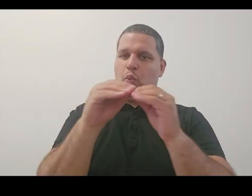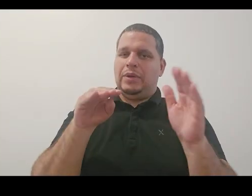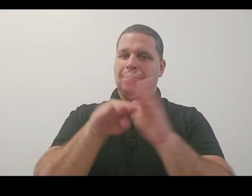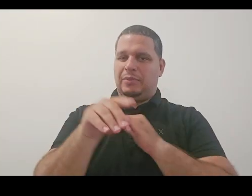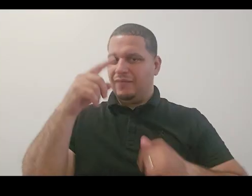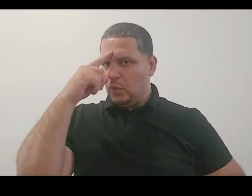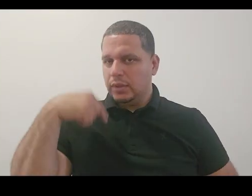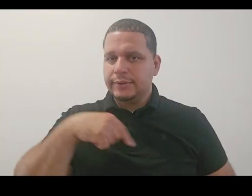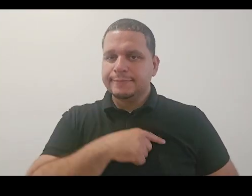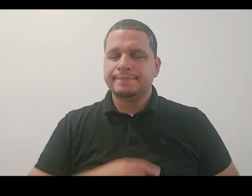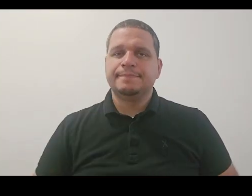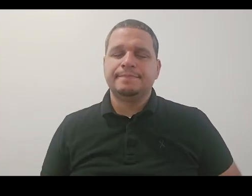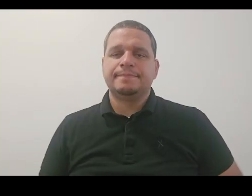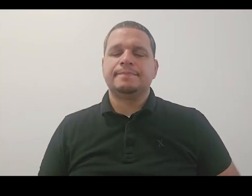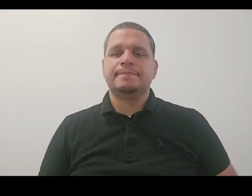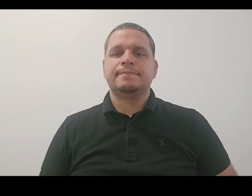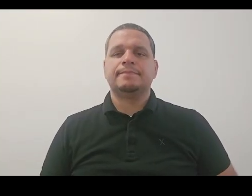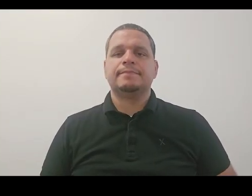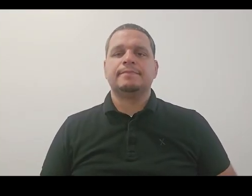question,